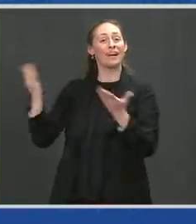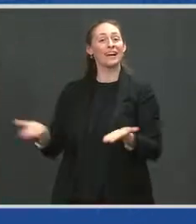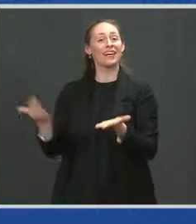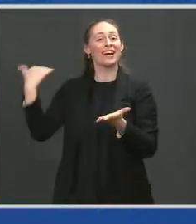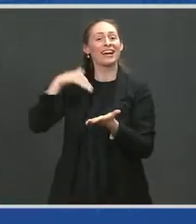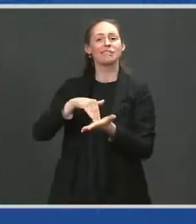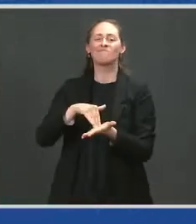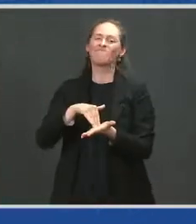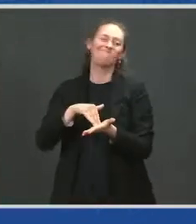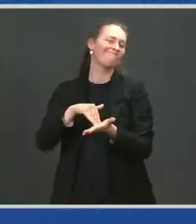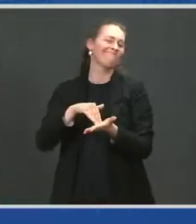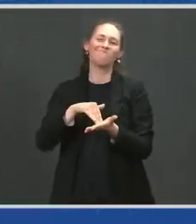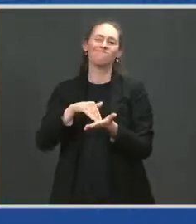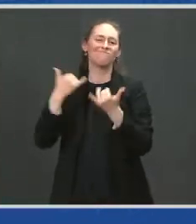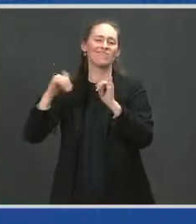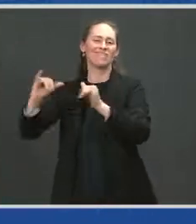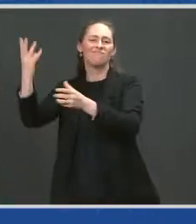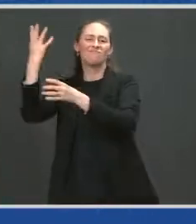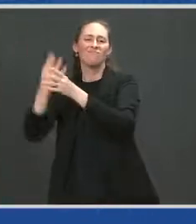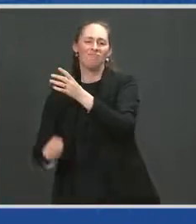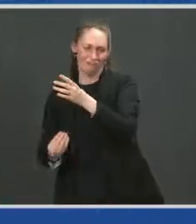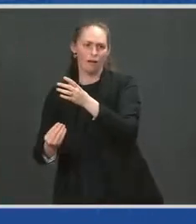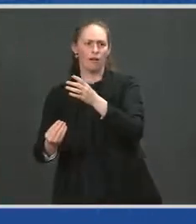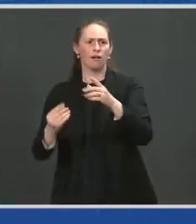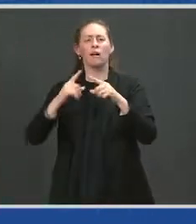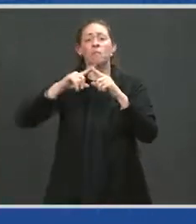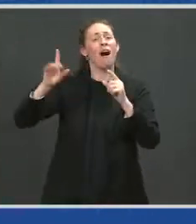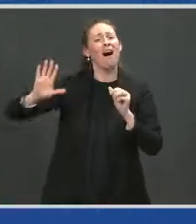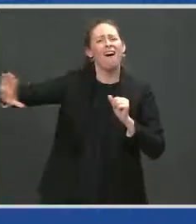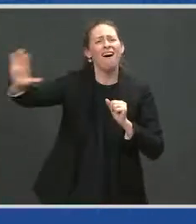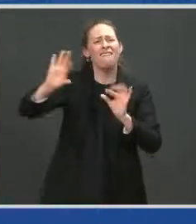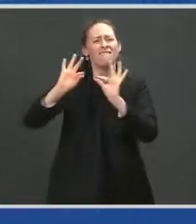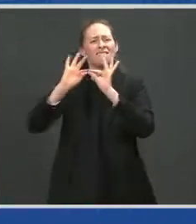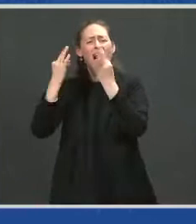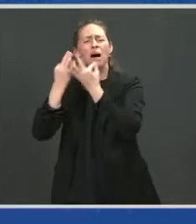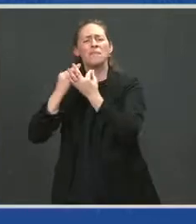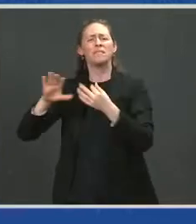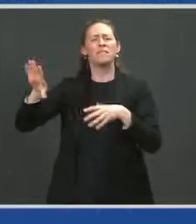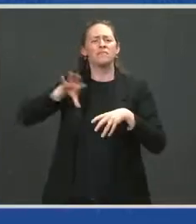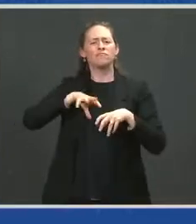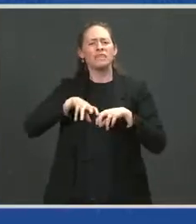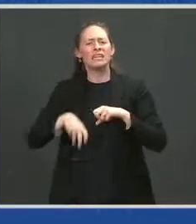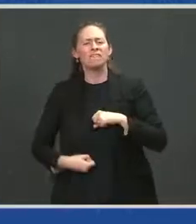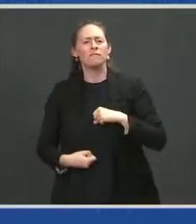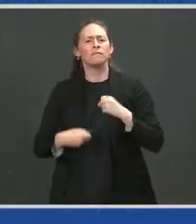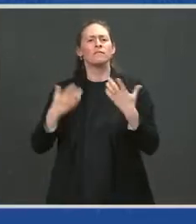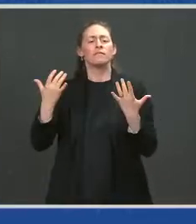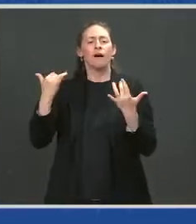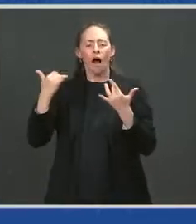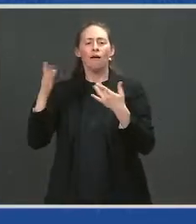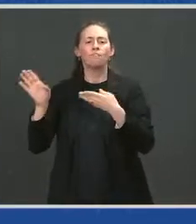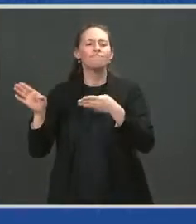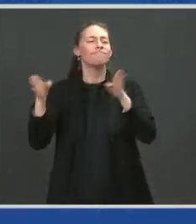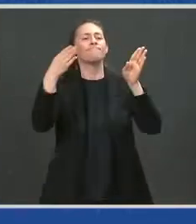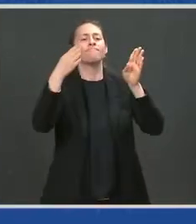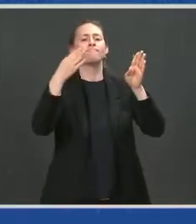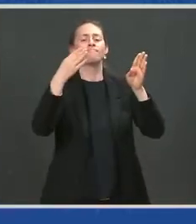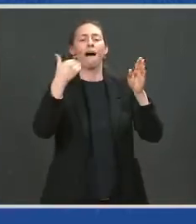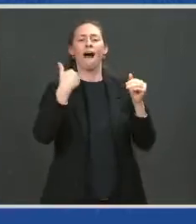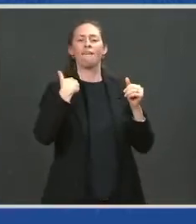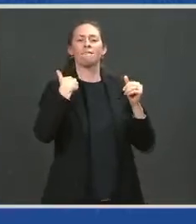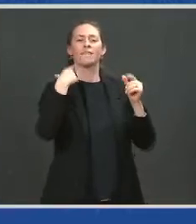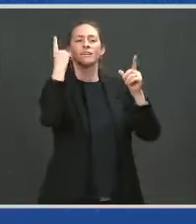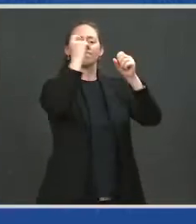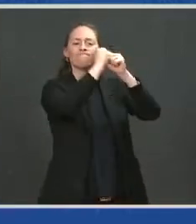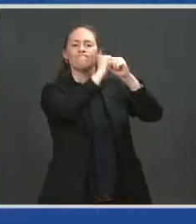But through the family's pain, they're finding purpose. So George's legacy will